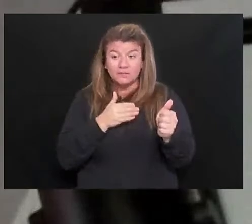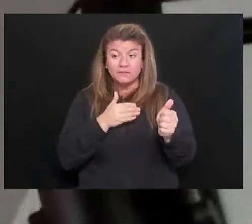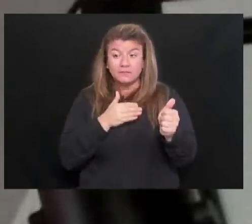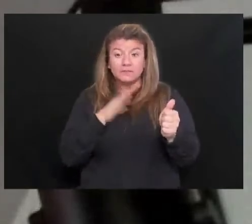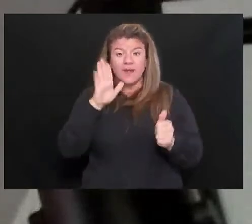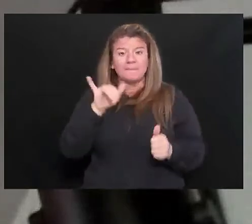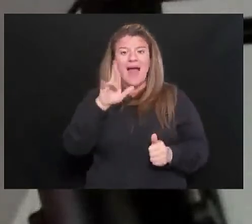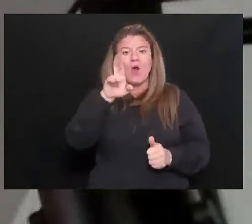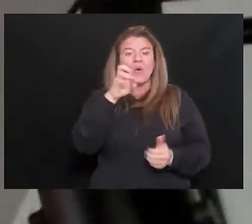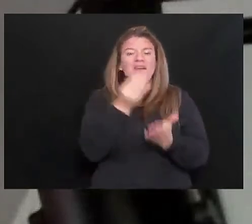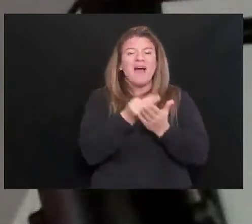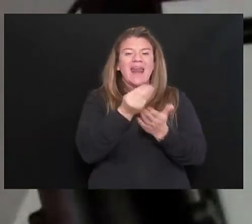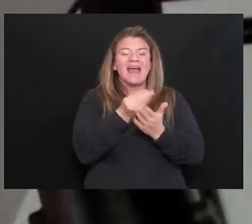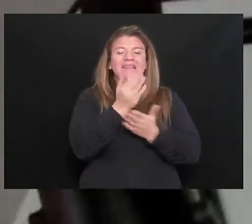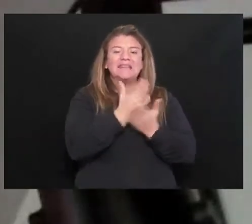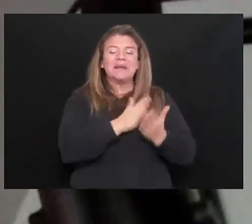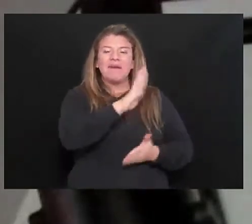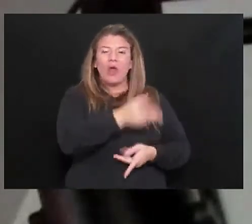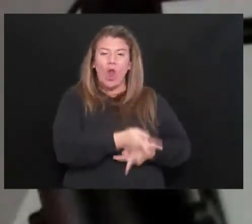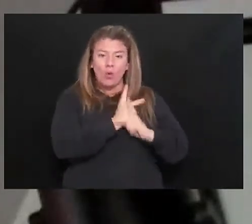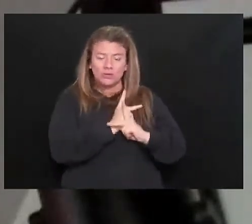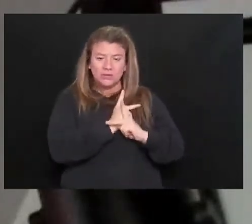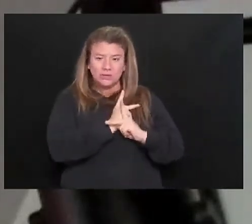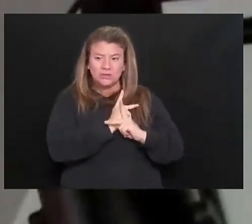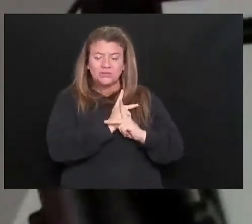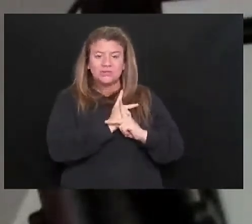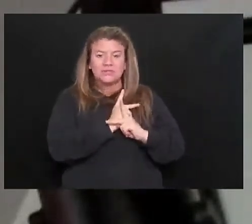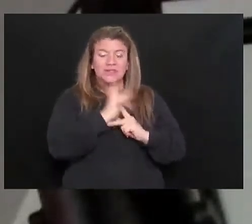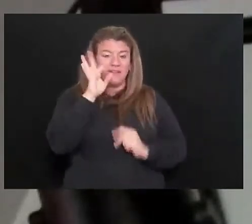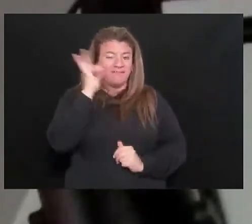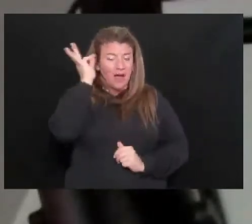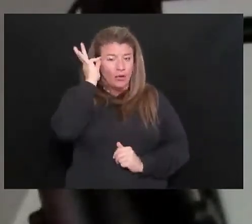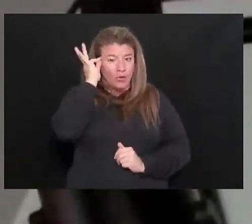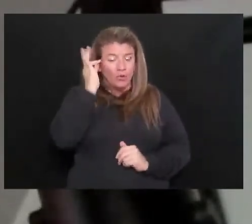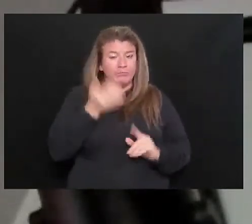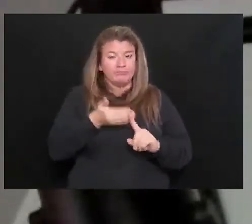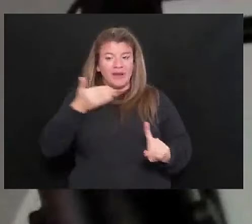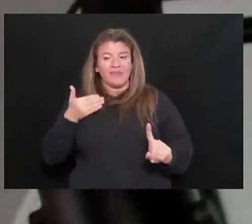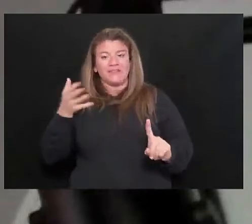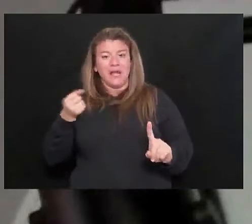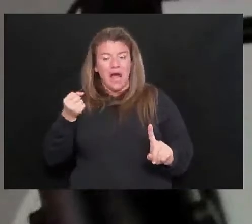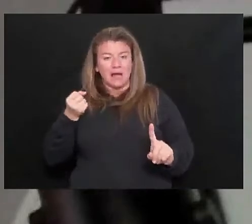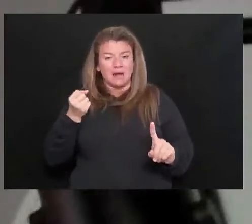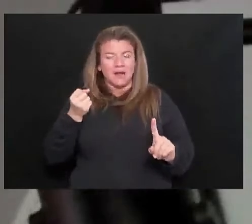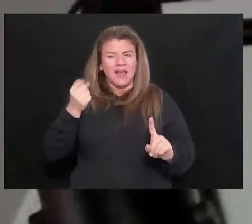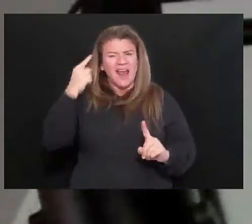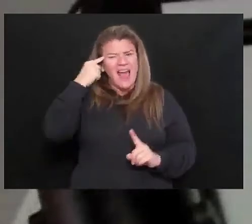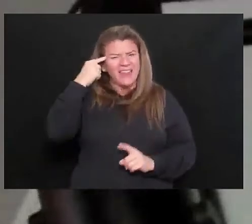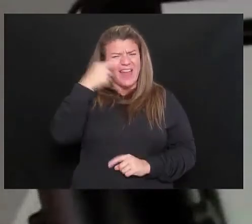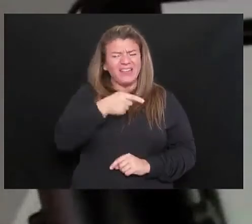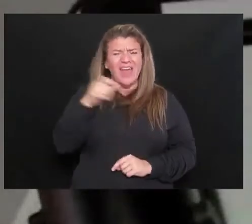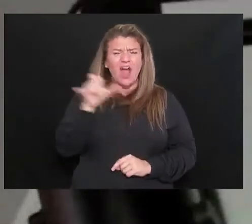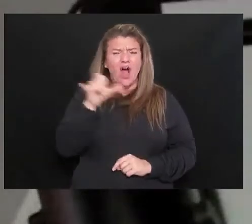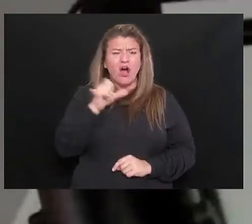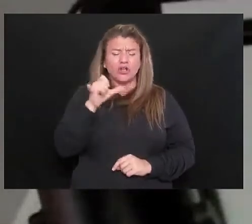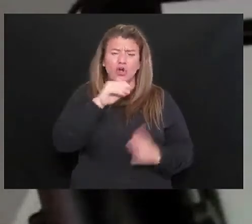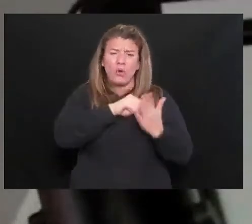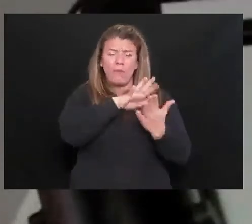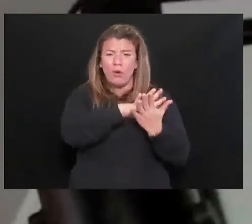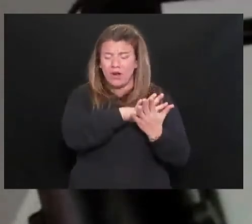by refinancing some of the loans that were previously done. And I think they also reported